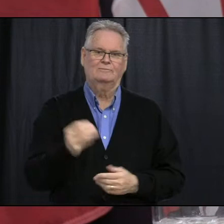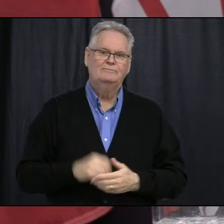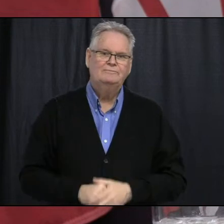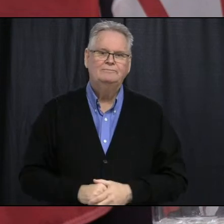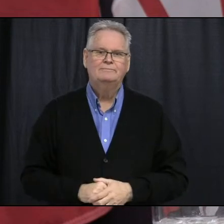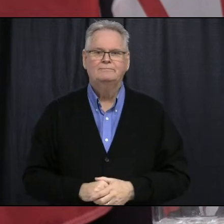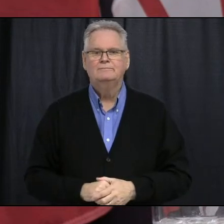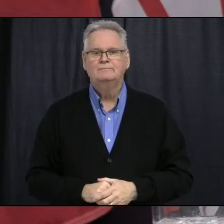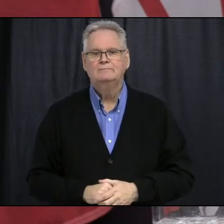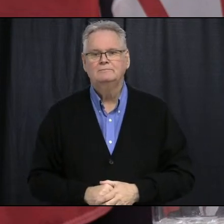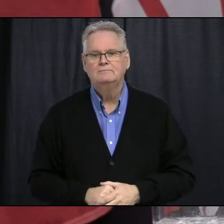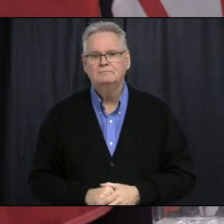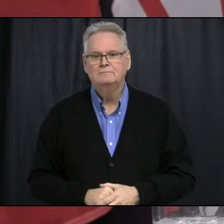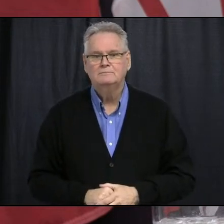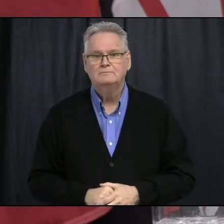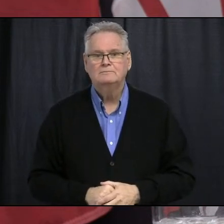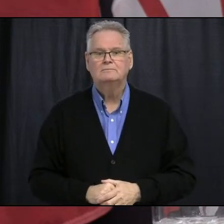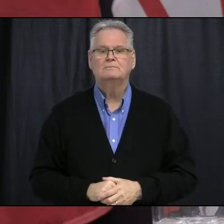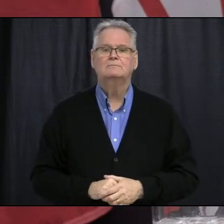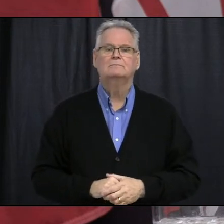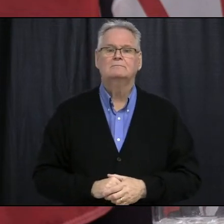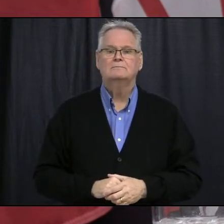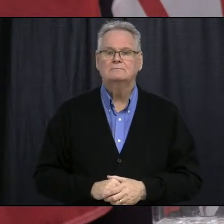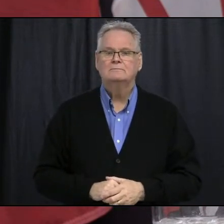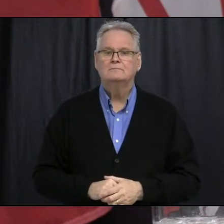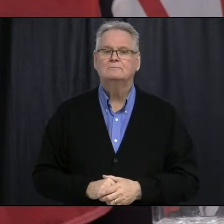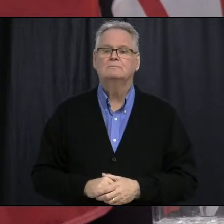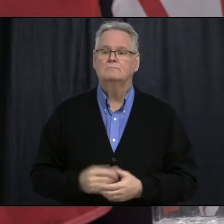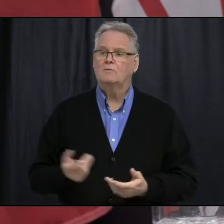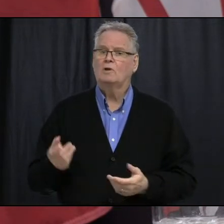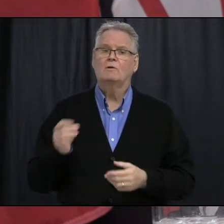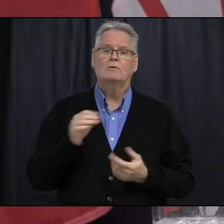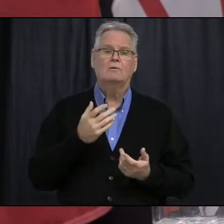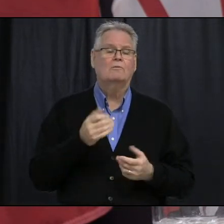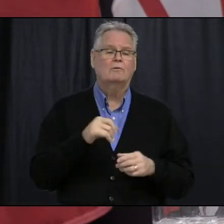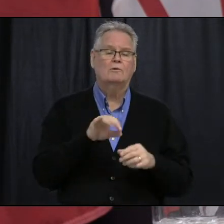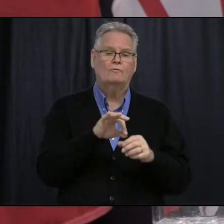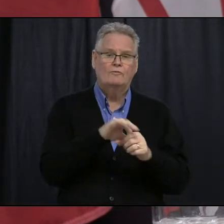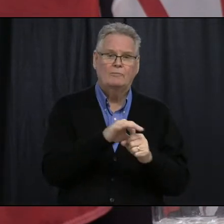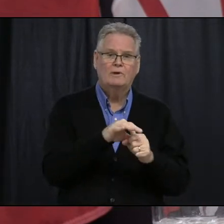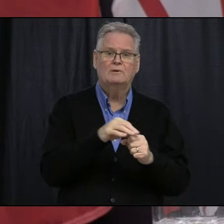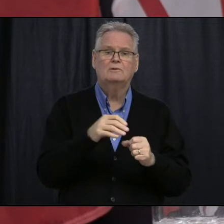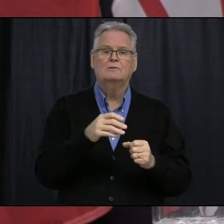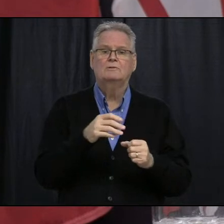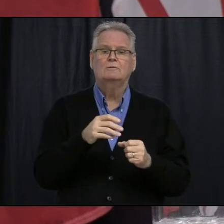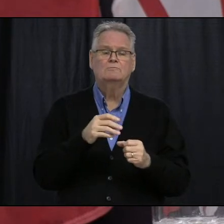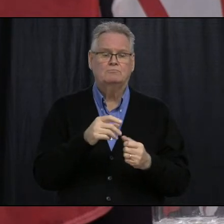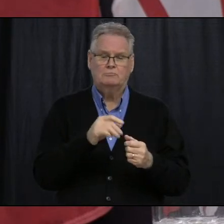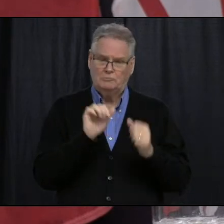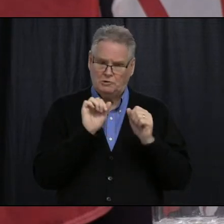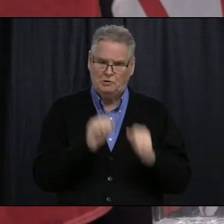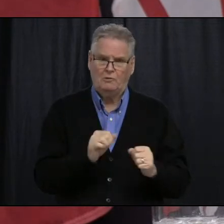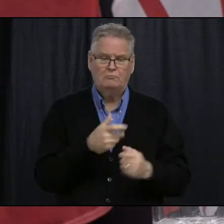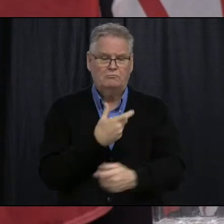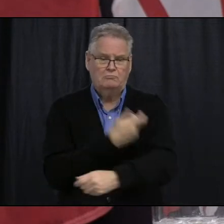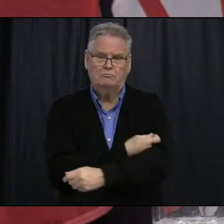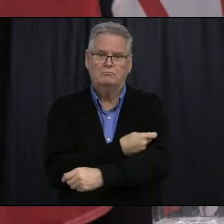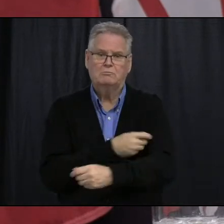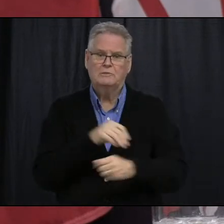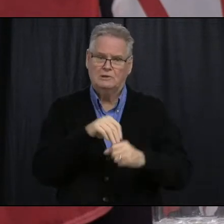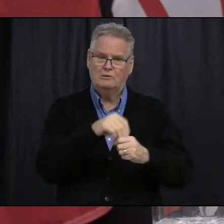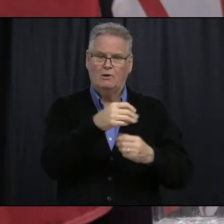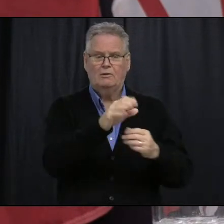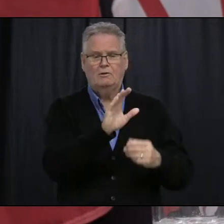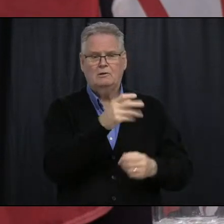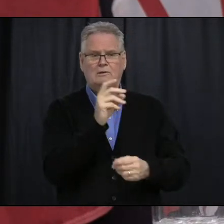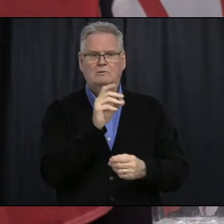as will family doctors who have participated in the vaccination scheme. That will then